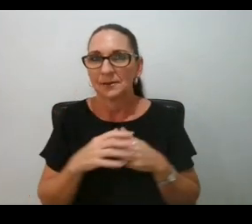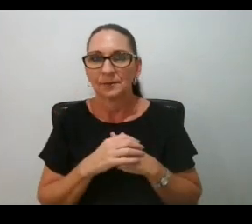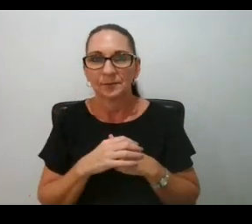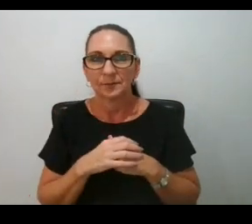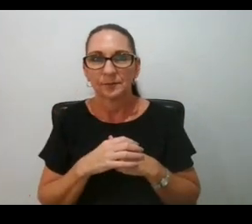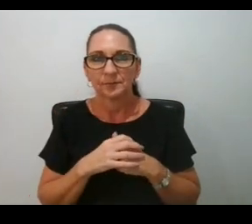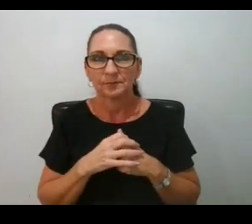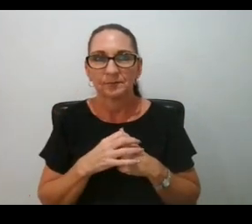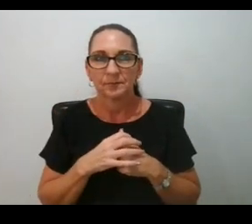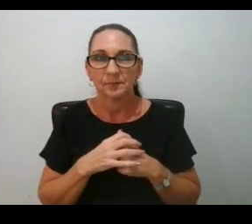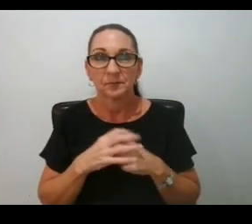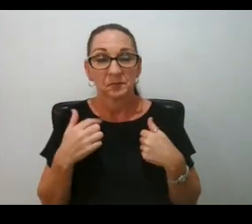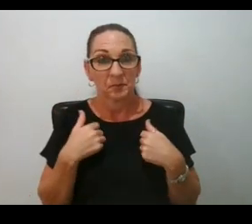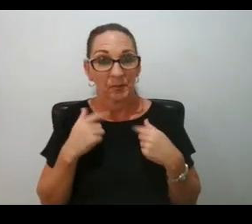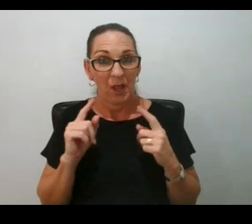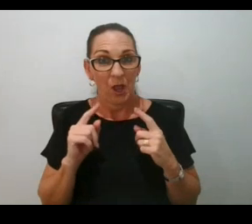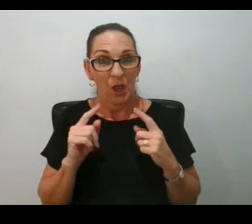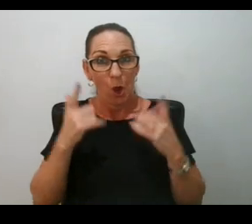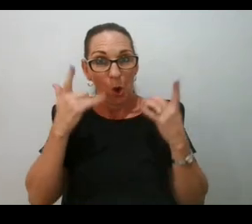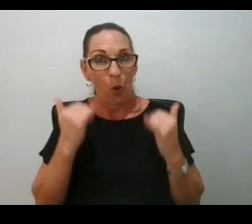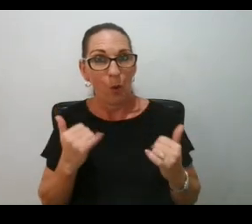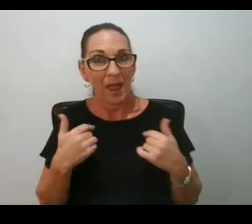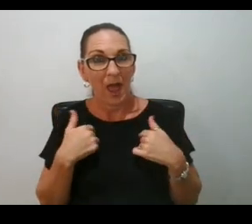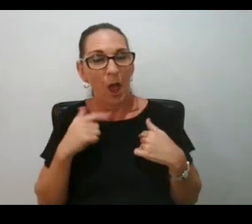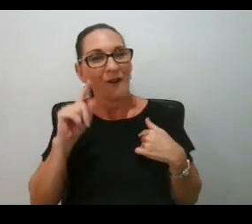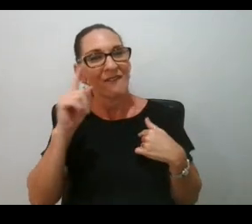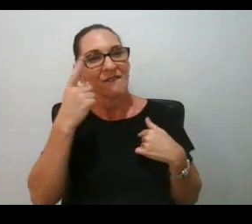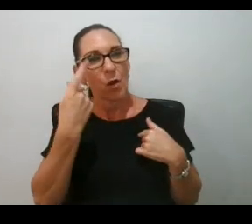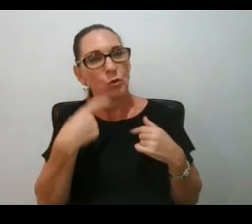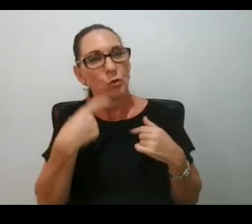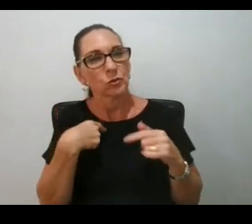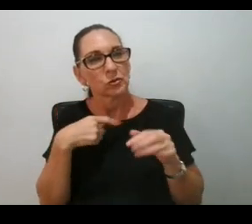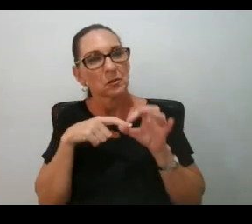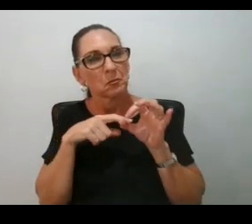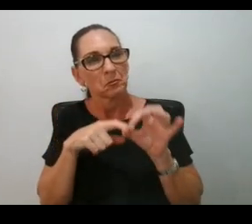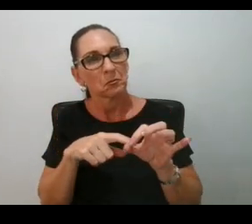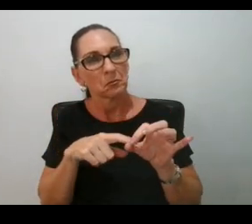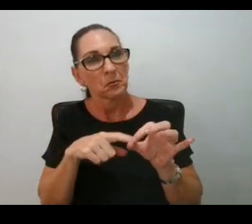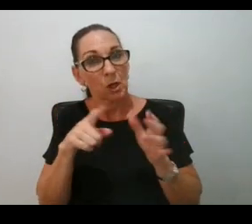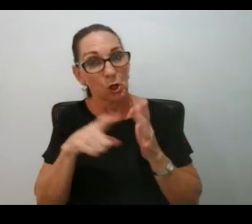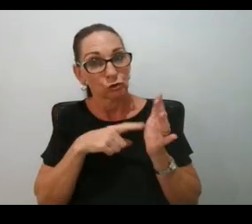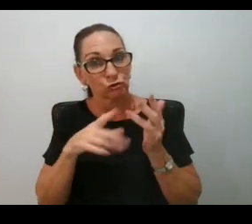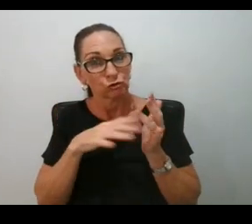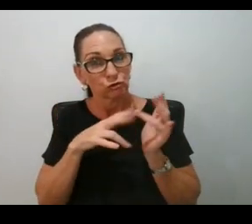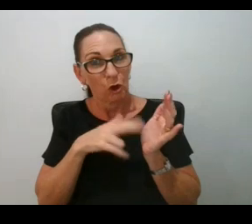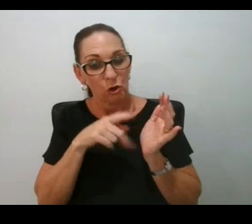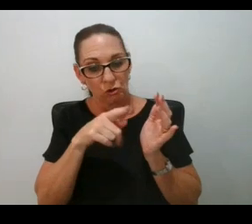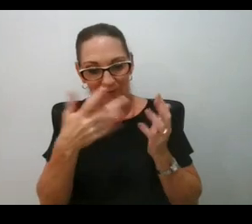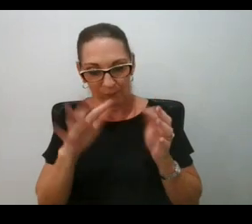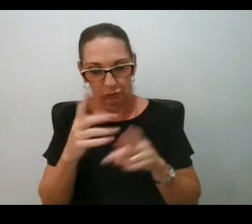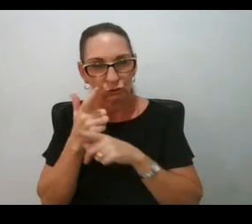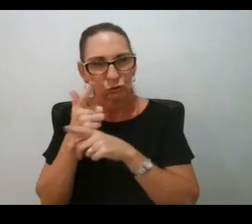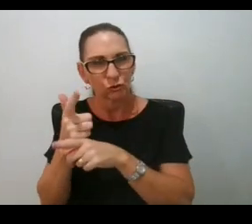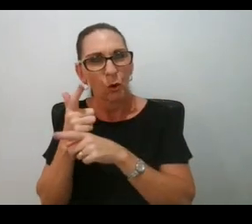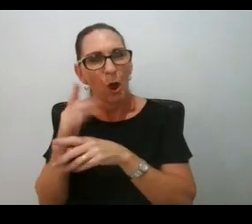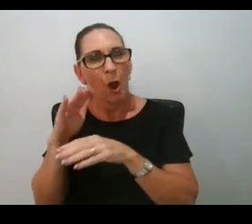lawyer, the first question I'm asking is, has John talked to somebody about